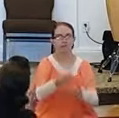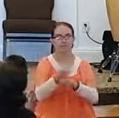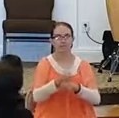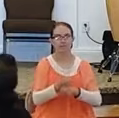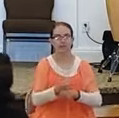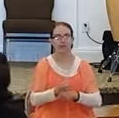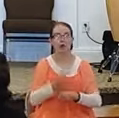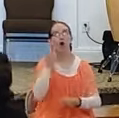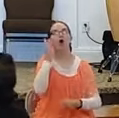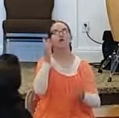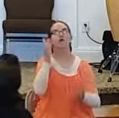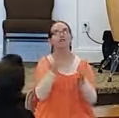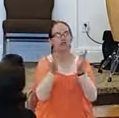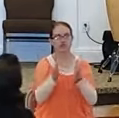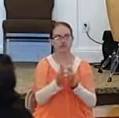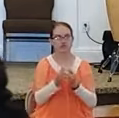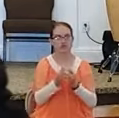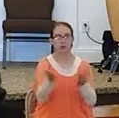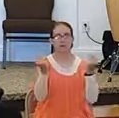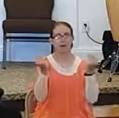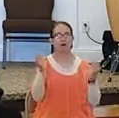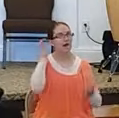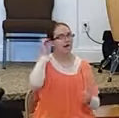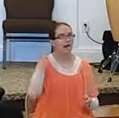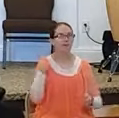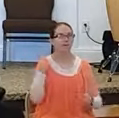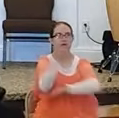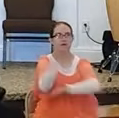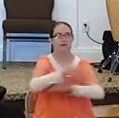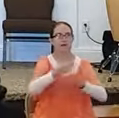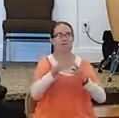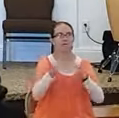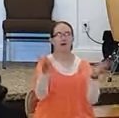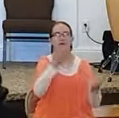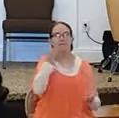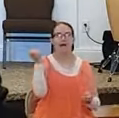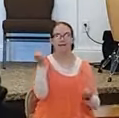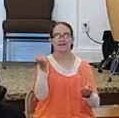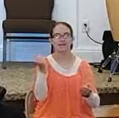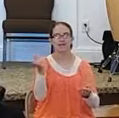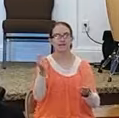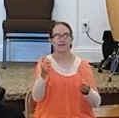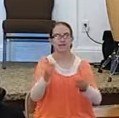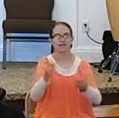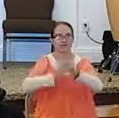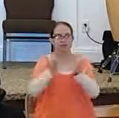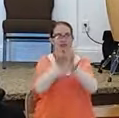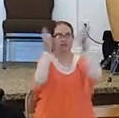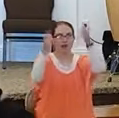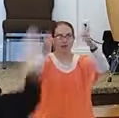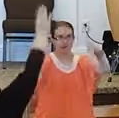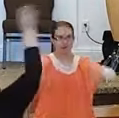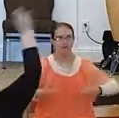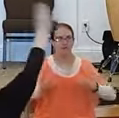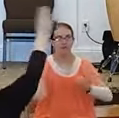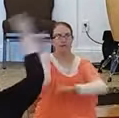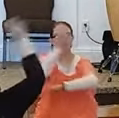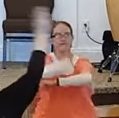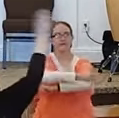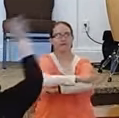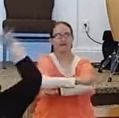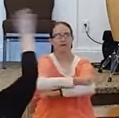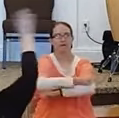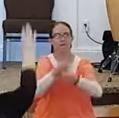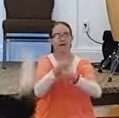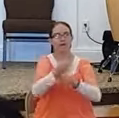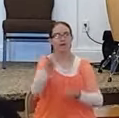to turn to Jesus. Oh, come on, hear me today. The best turn that will ever happen in your life is the day that you